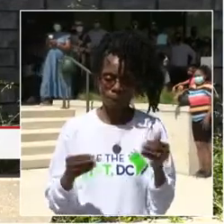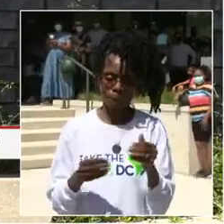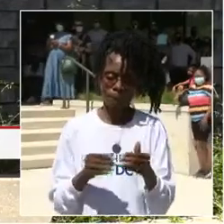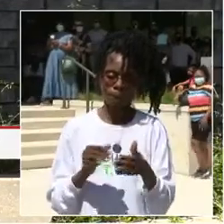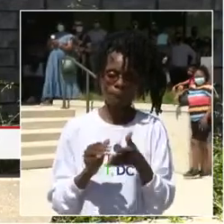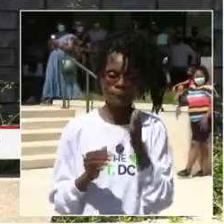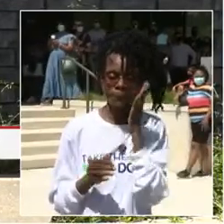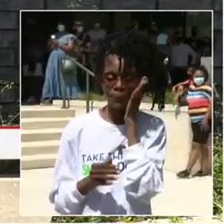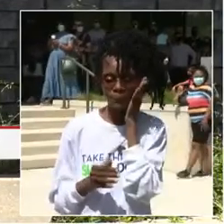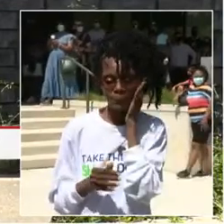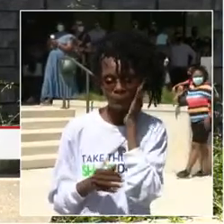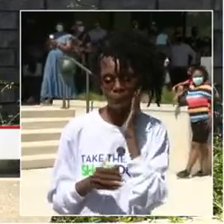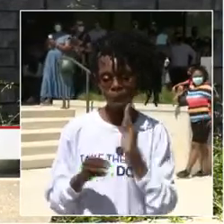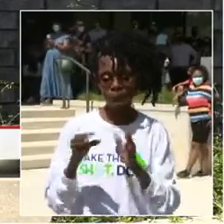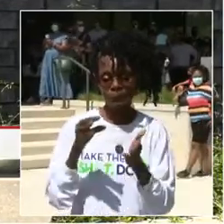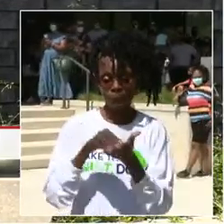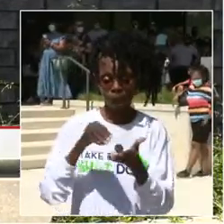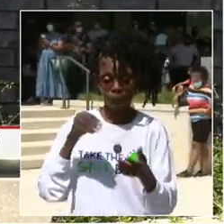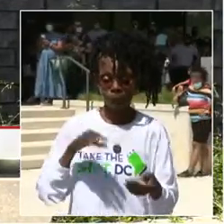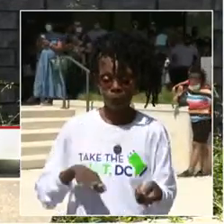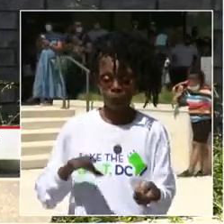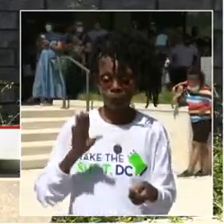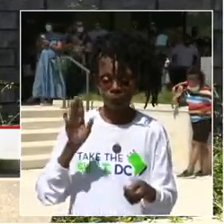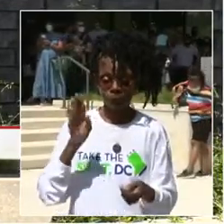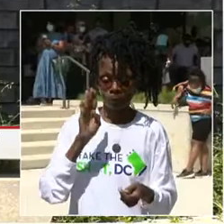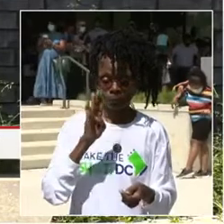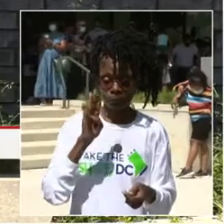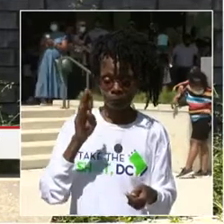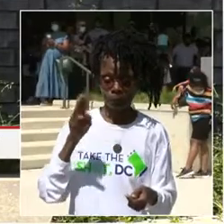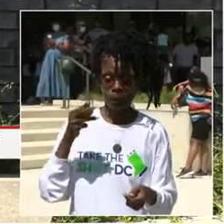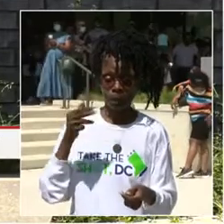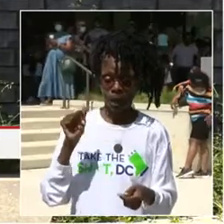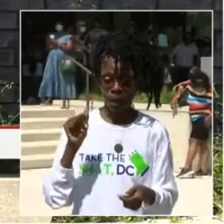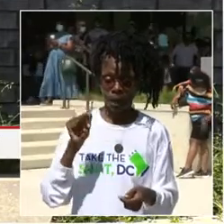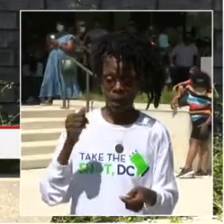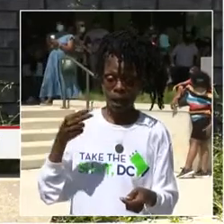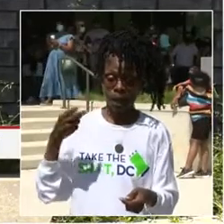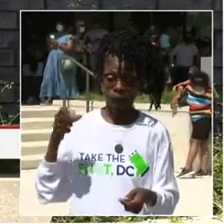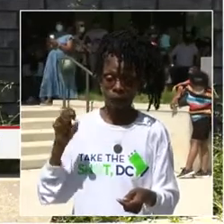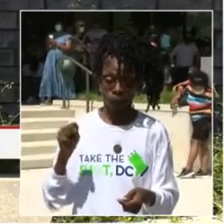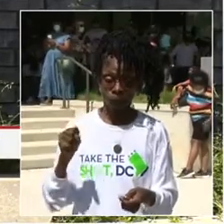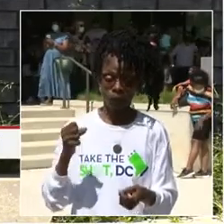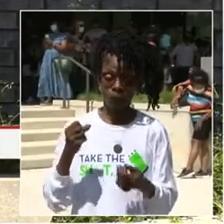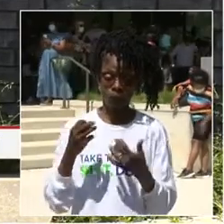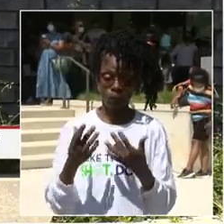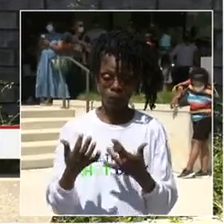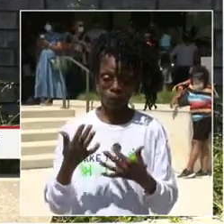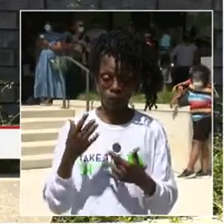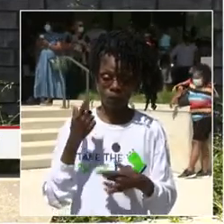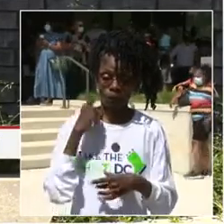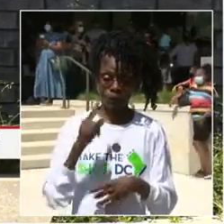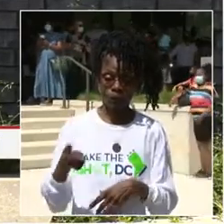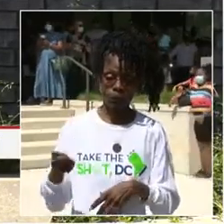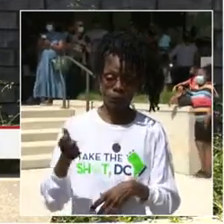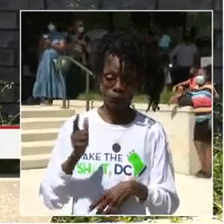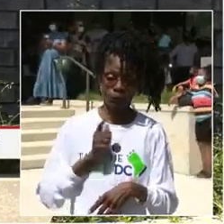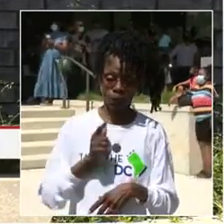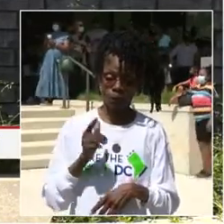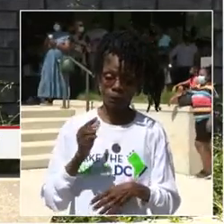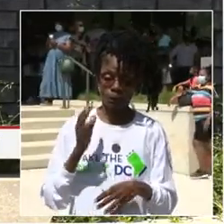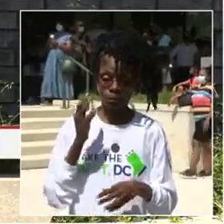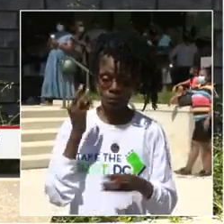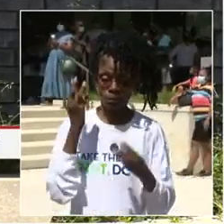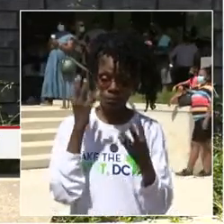Banneker Academic High School waited for their turn, and they got a